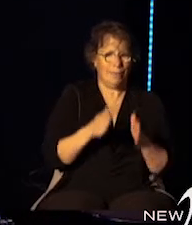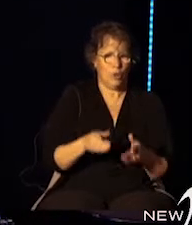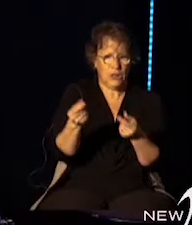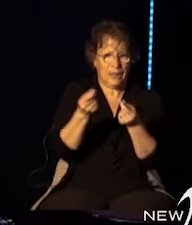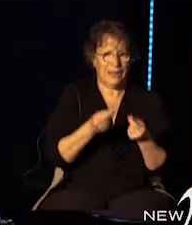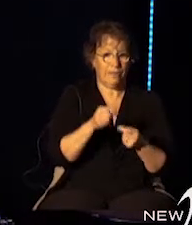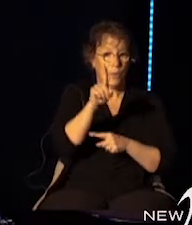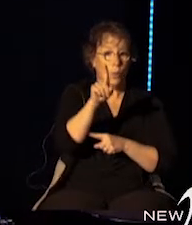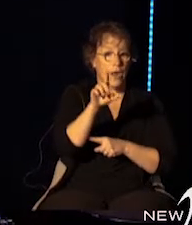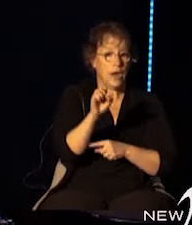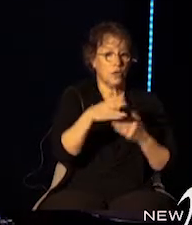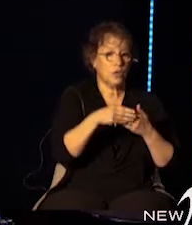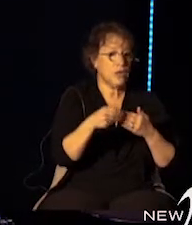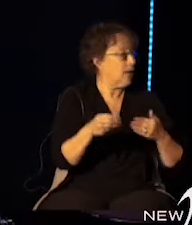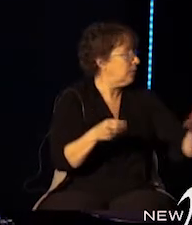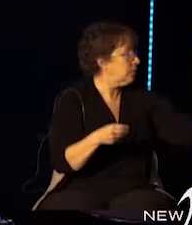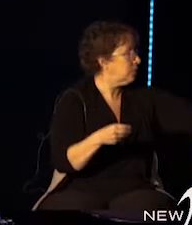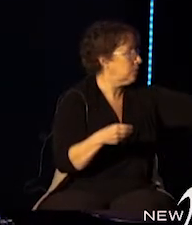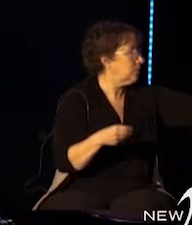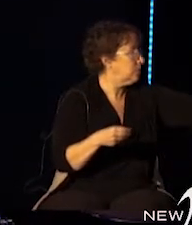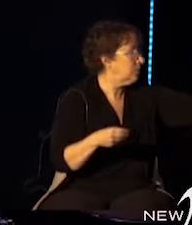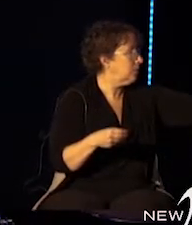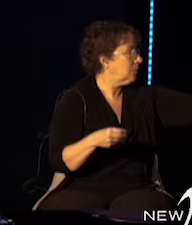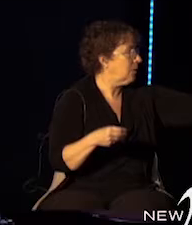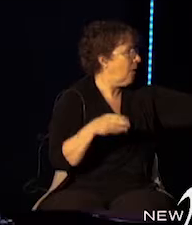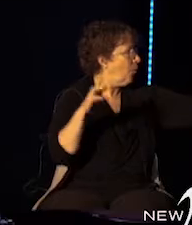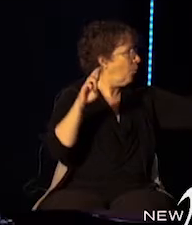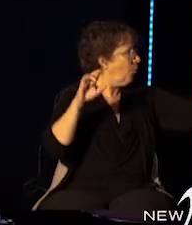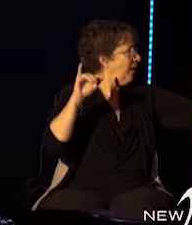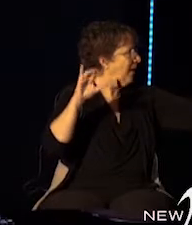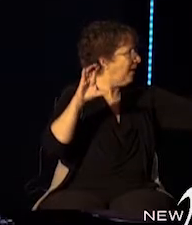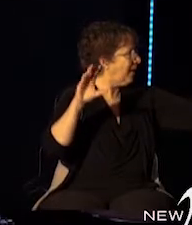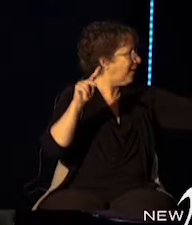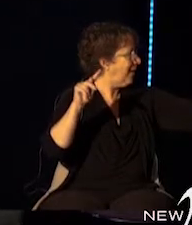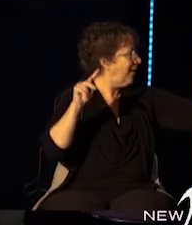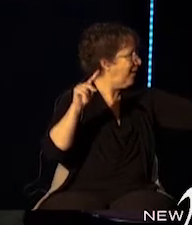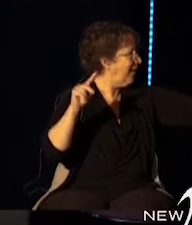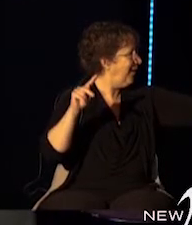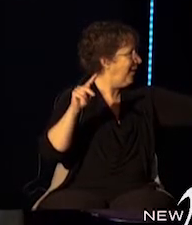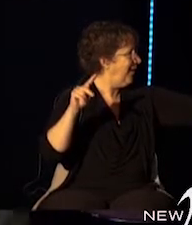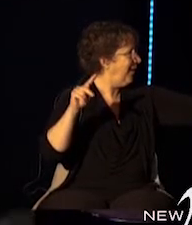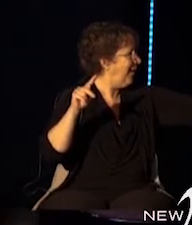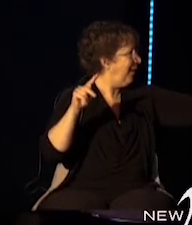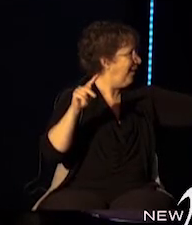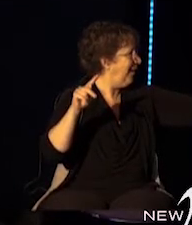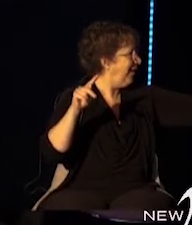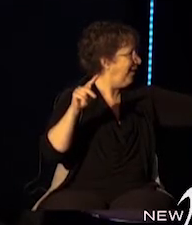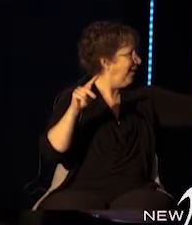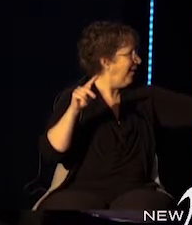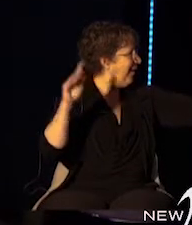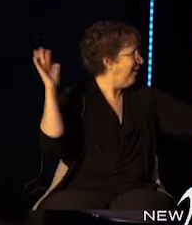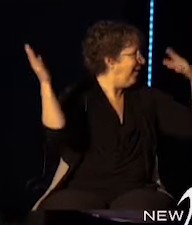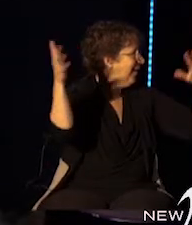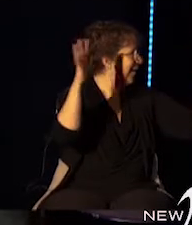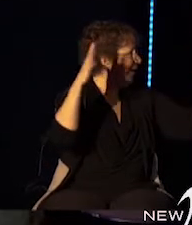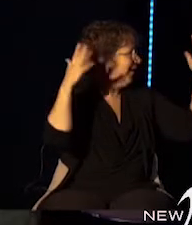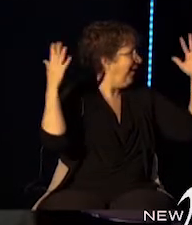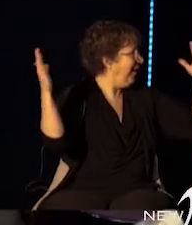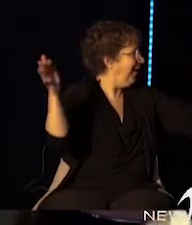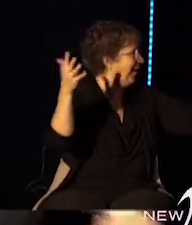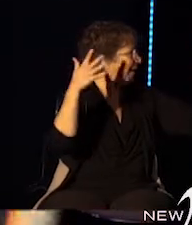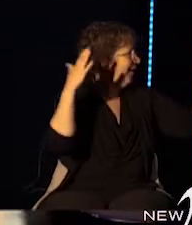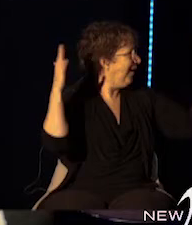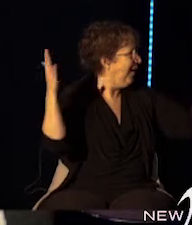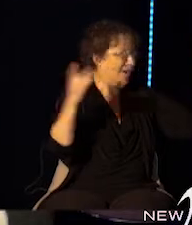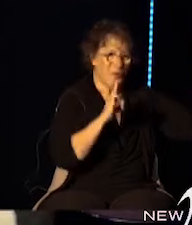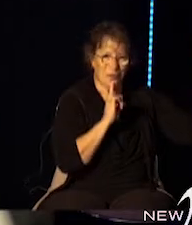a... Hey... Rick, guys, would you,